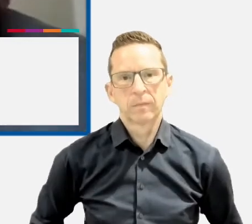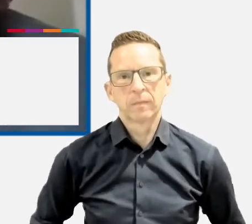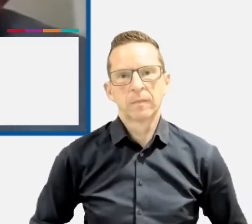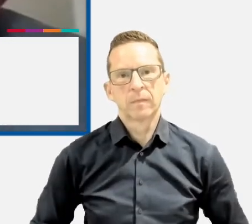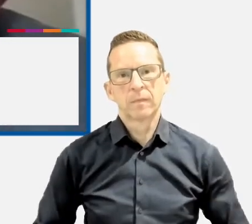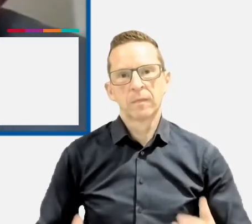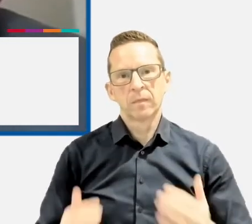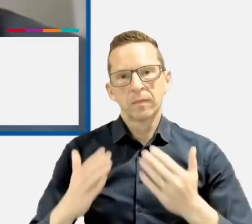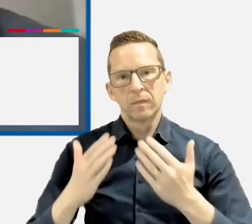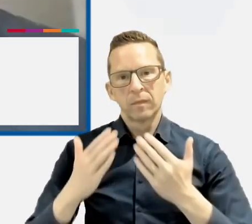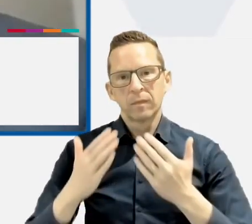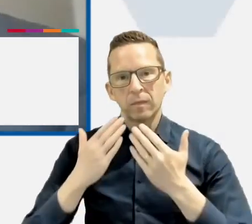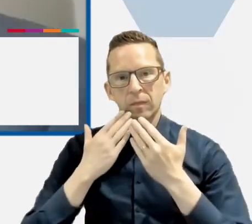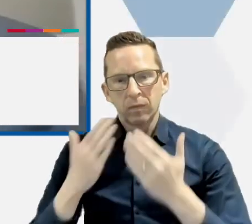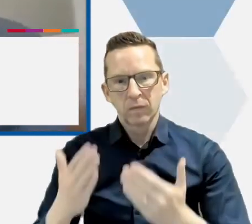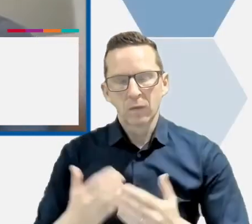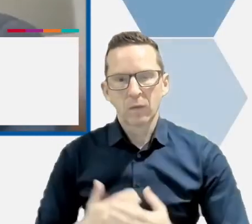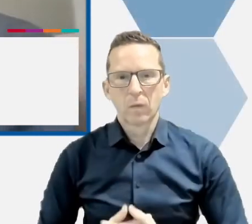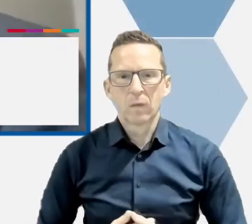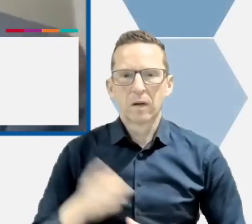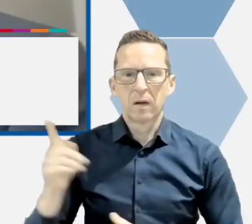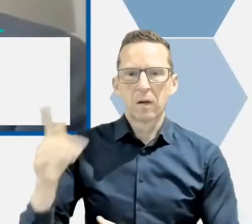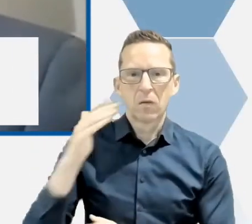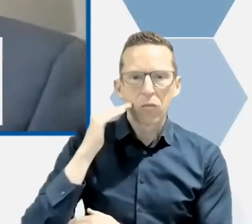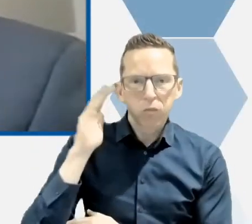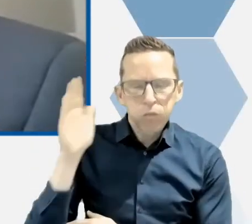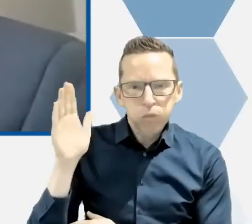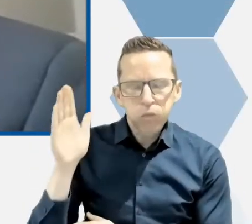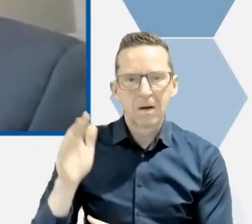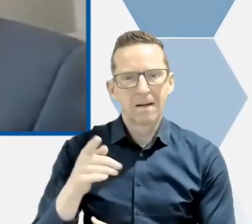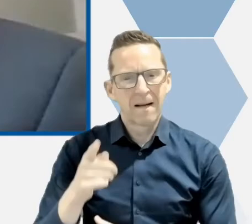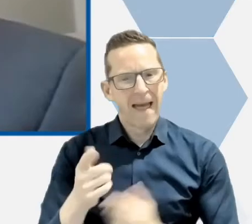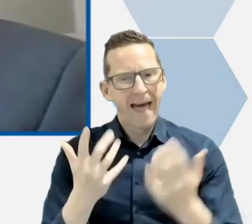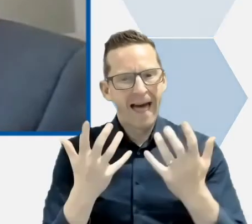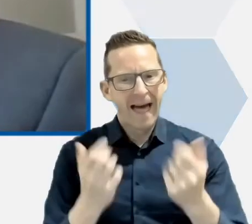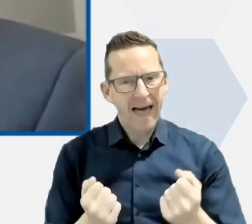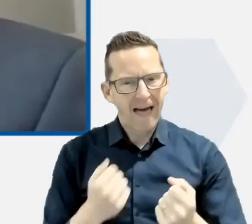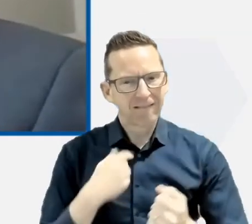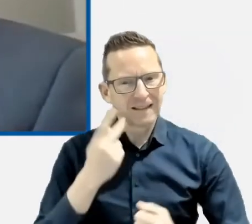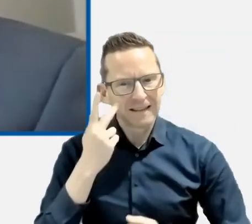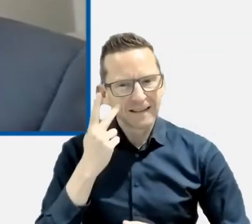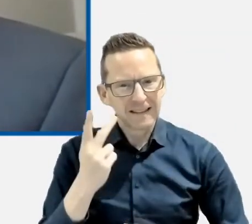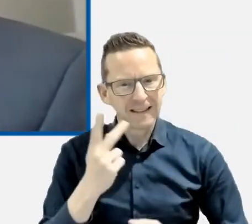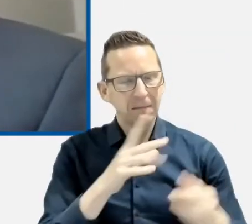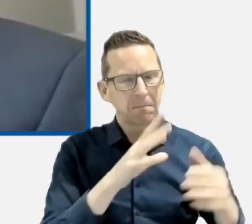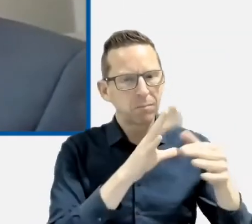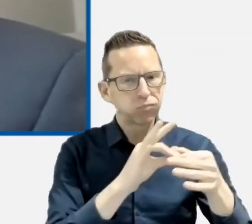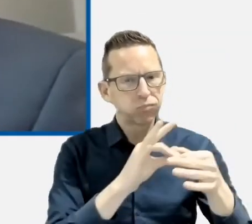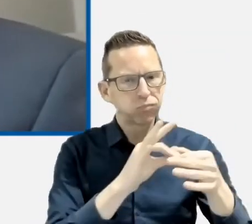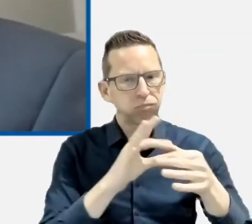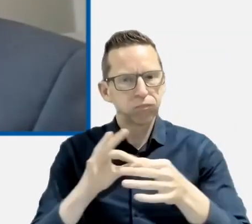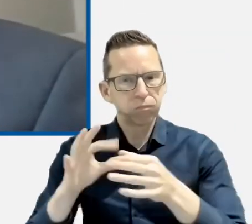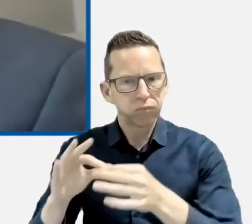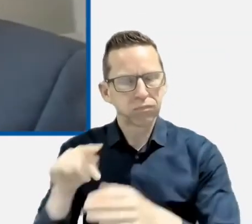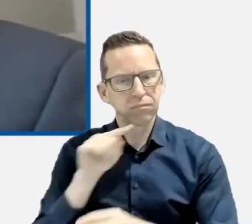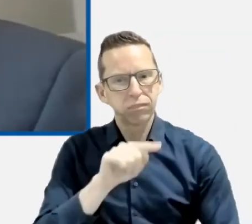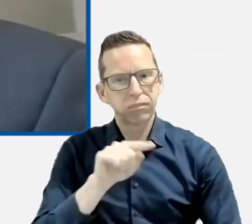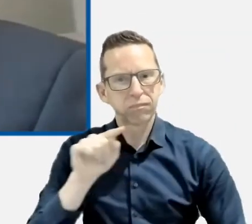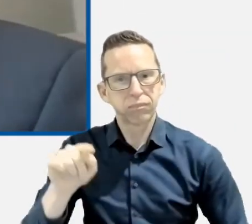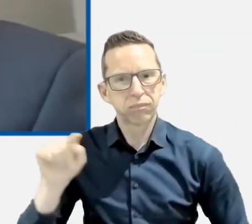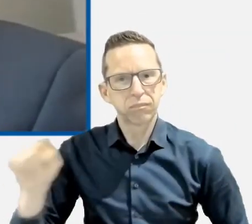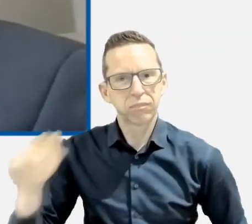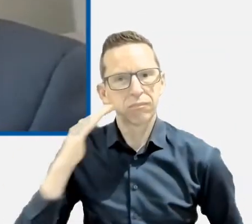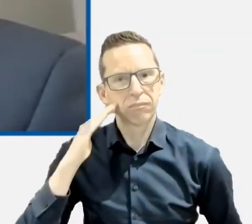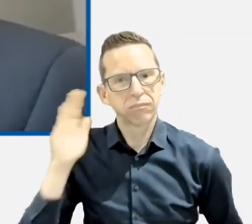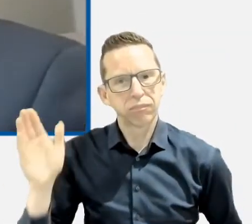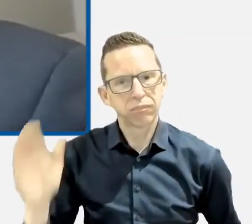OSHA and your institution. We are regionally based, and both of you talked about one thing which I